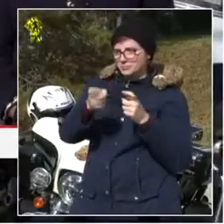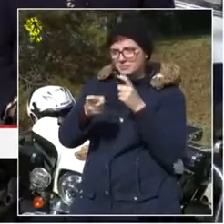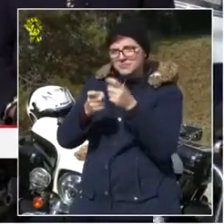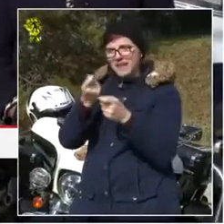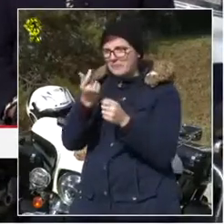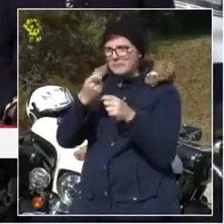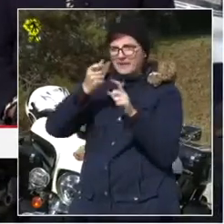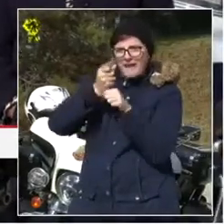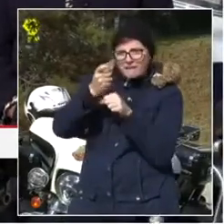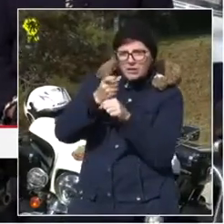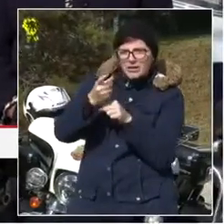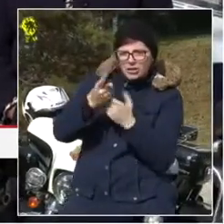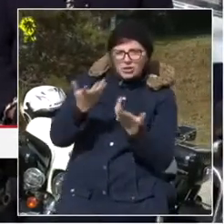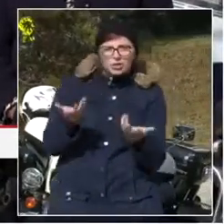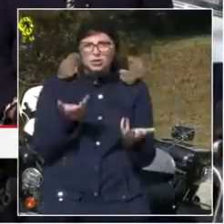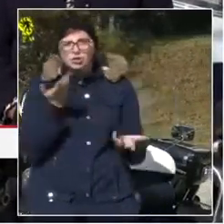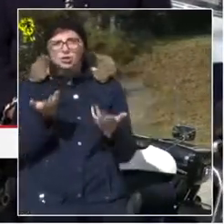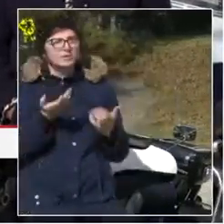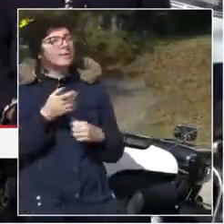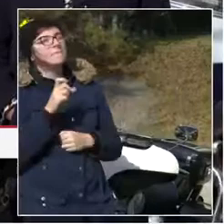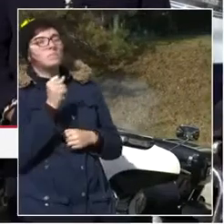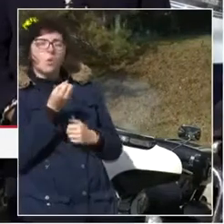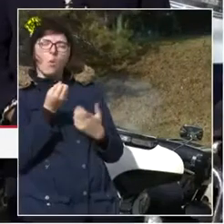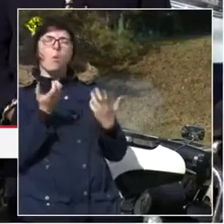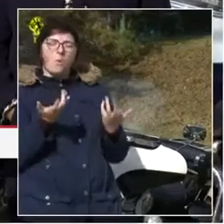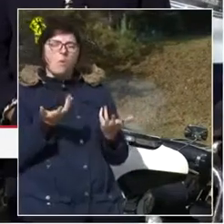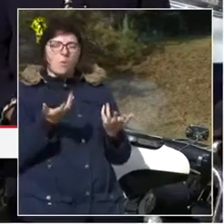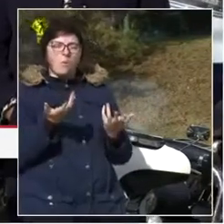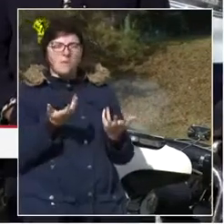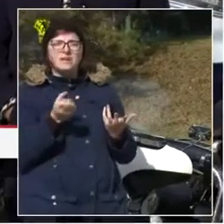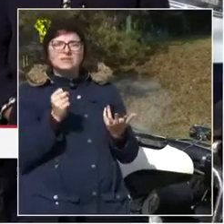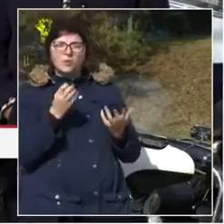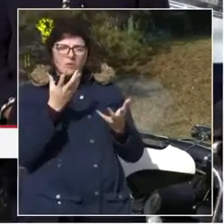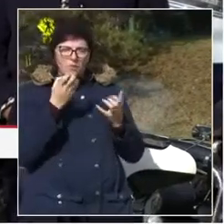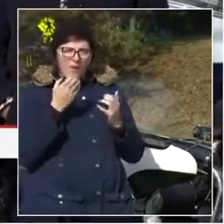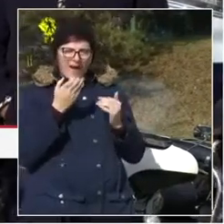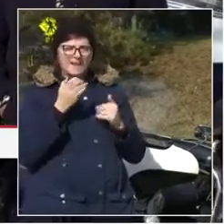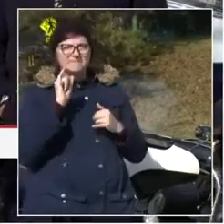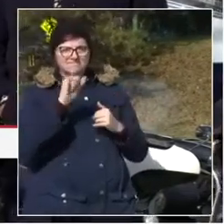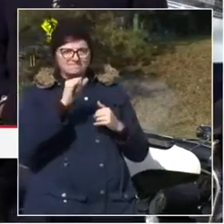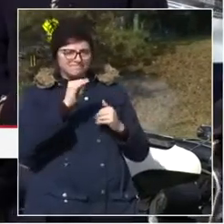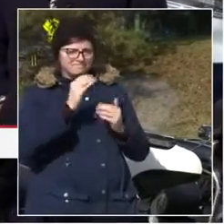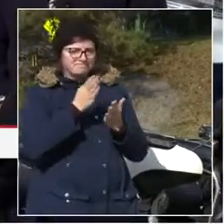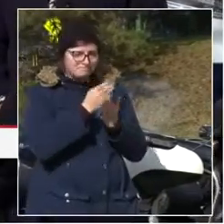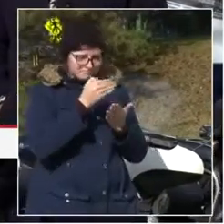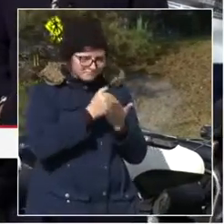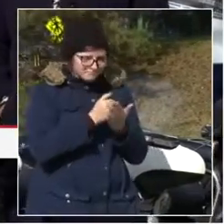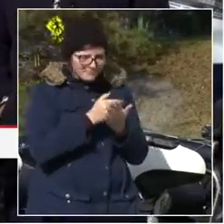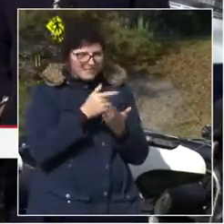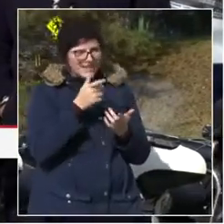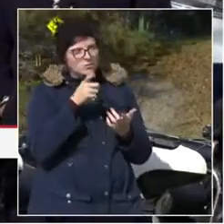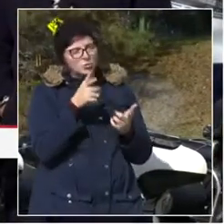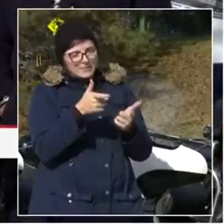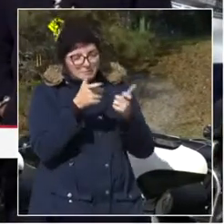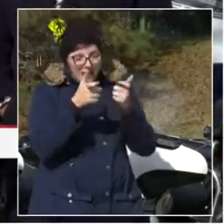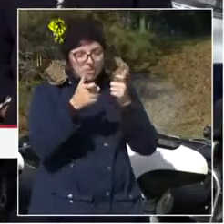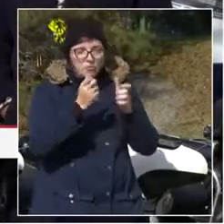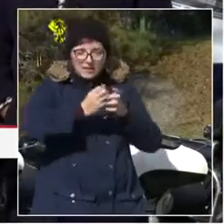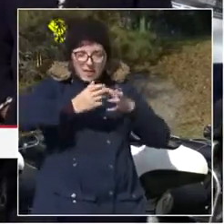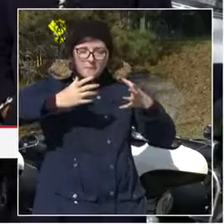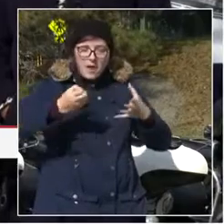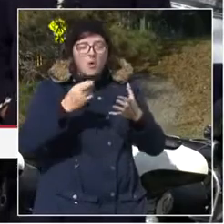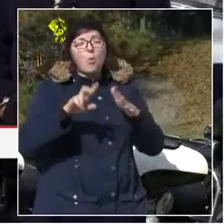Or So what we're looking at is being able to leverage the infrastructure dollars to either accelerate, expand, or start